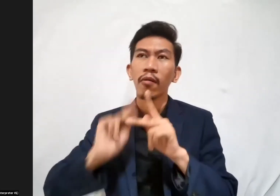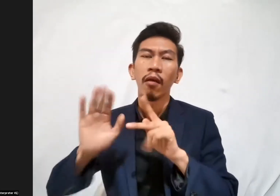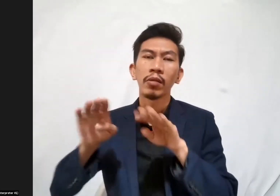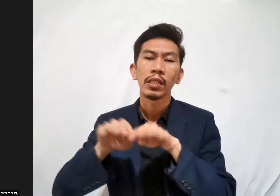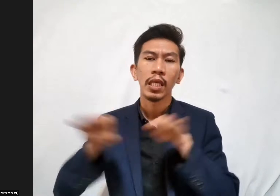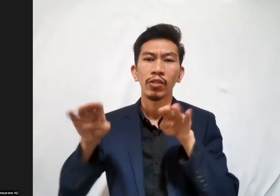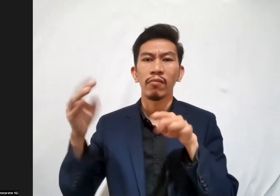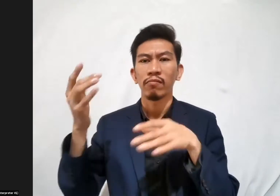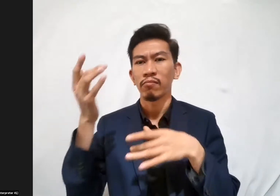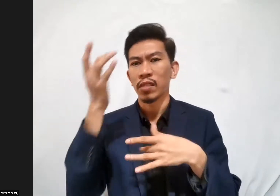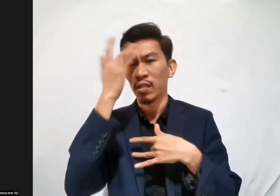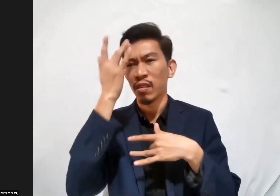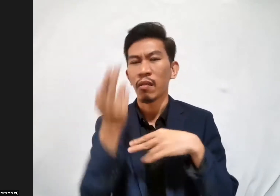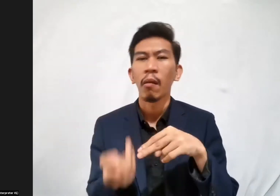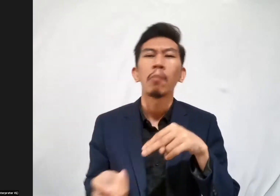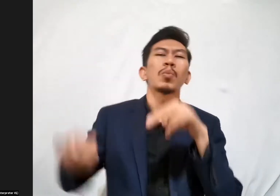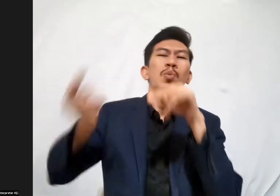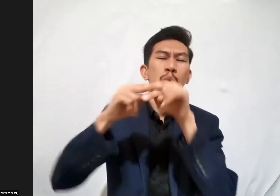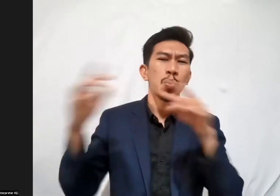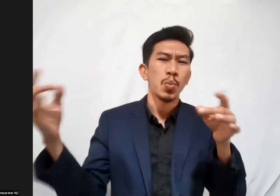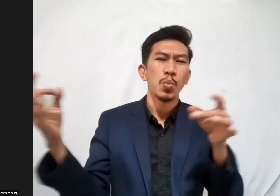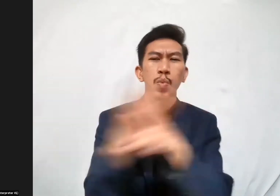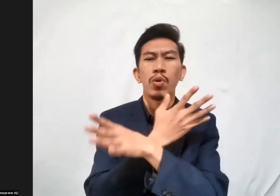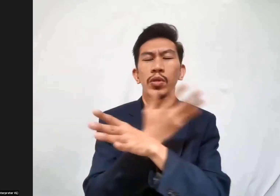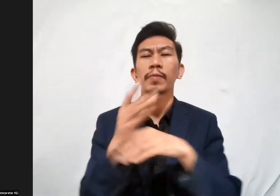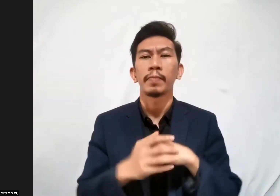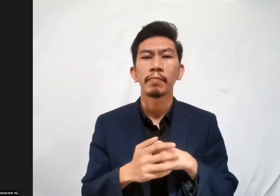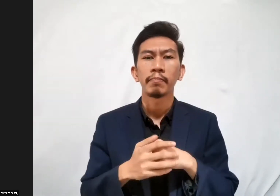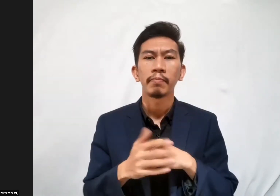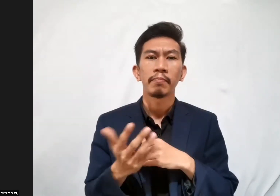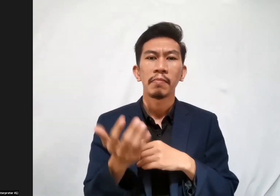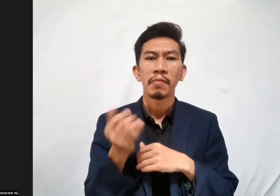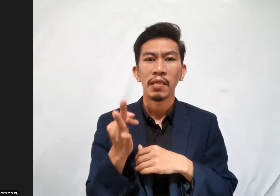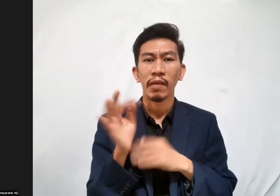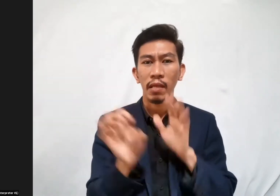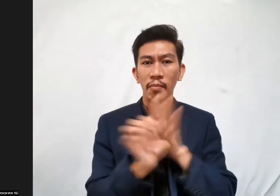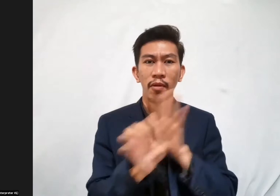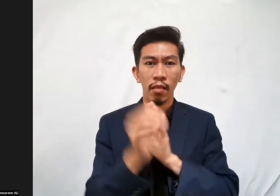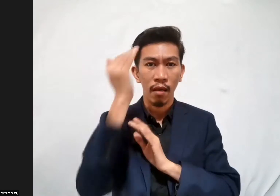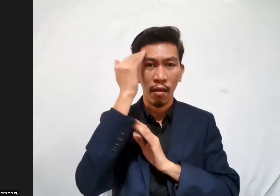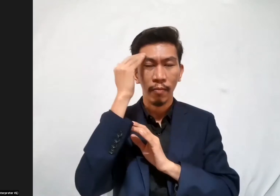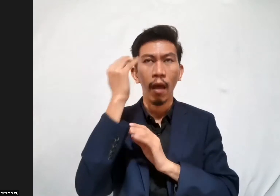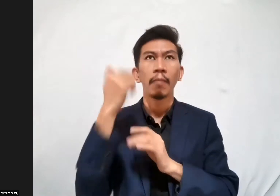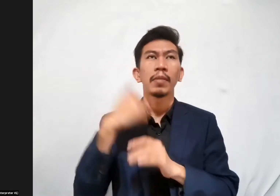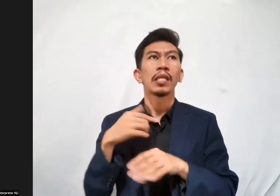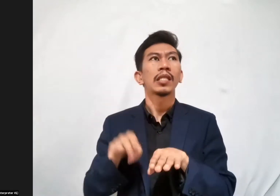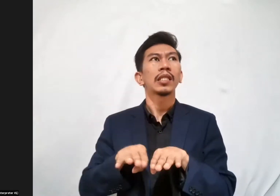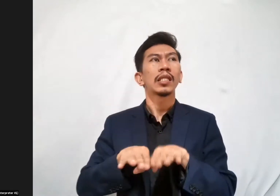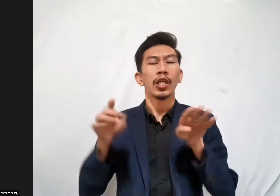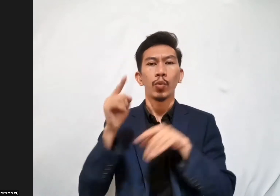answer to that is yes, because if you are diagnosed as stage 1, let's say